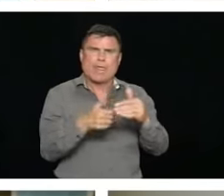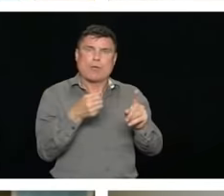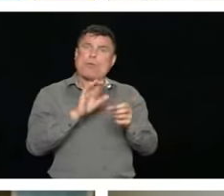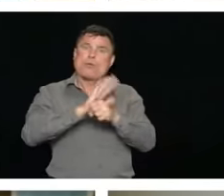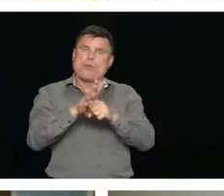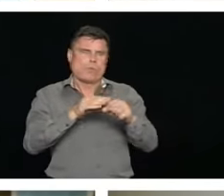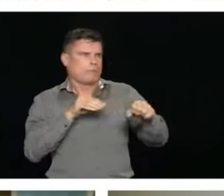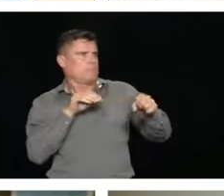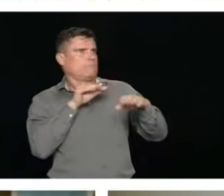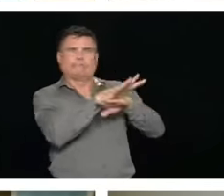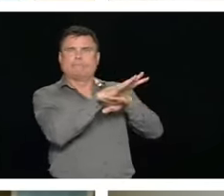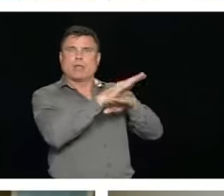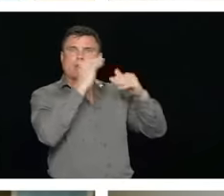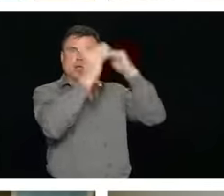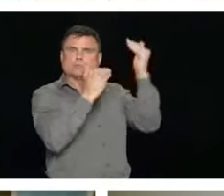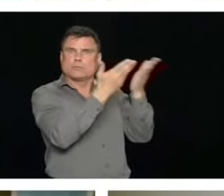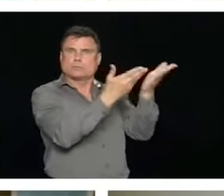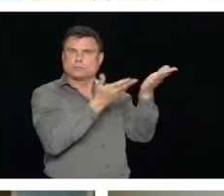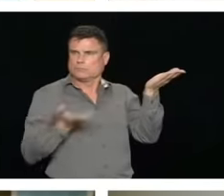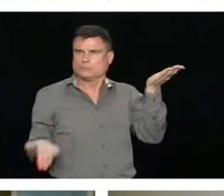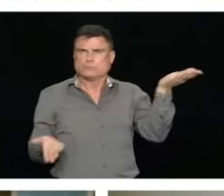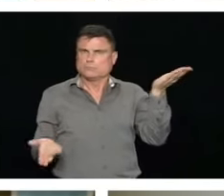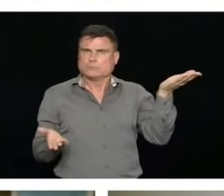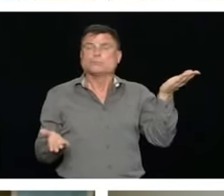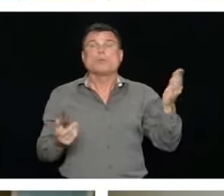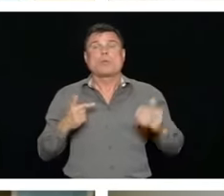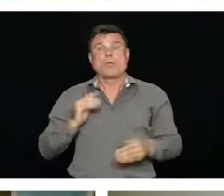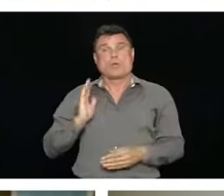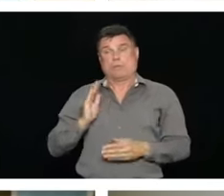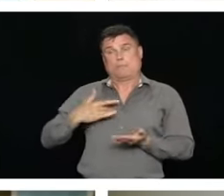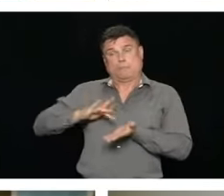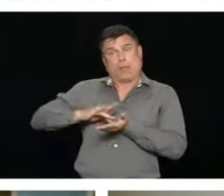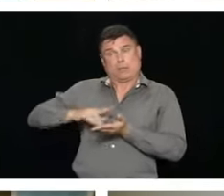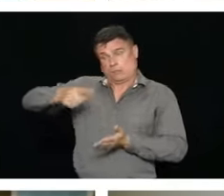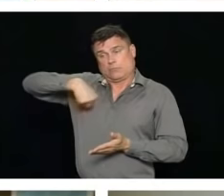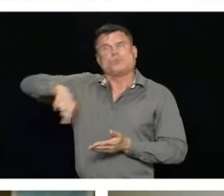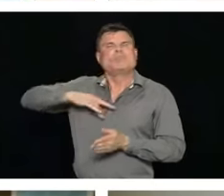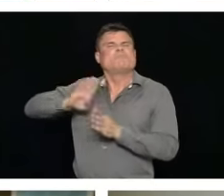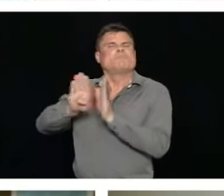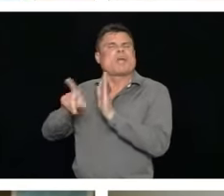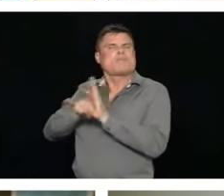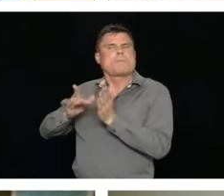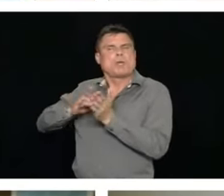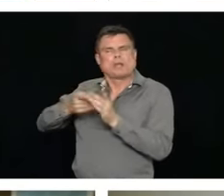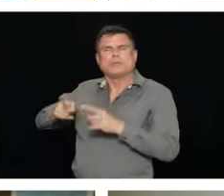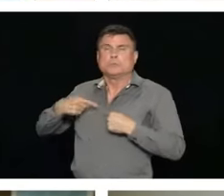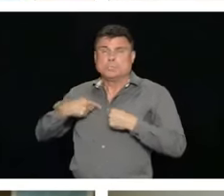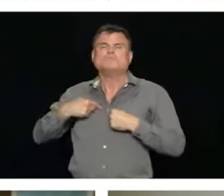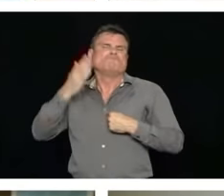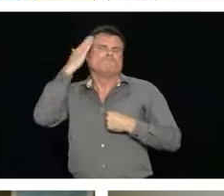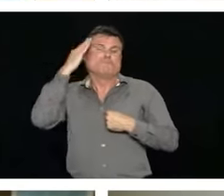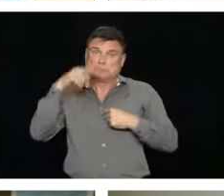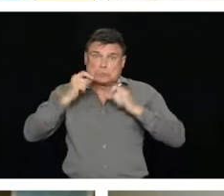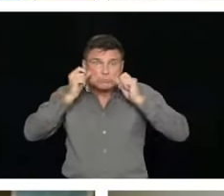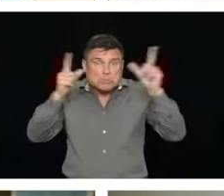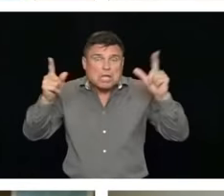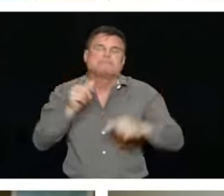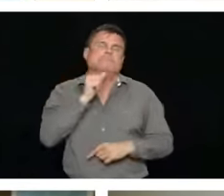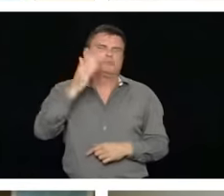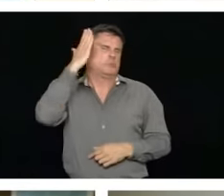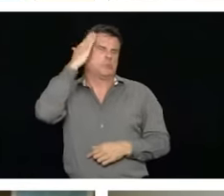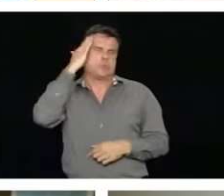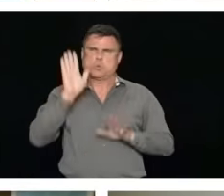is something scary for everyone, for parents, for children, and for teachers. What does this mean?